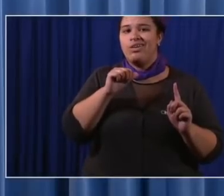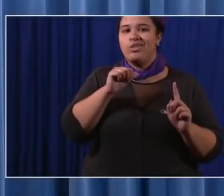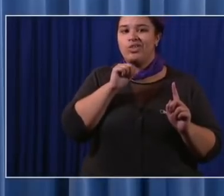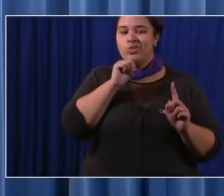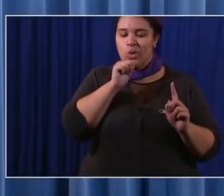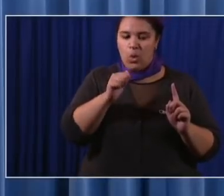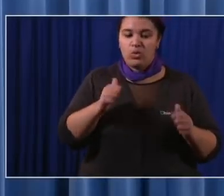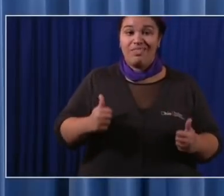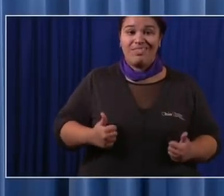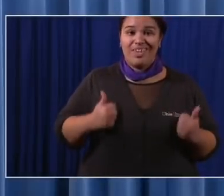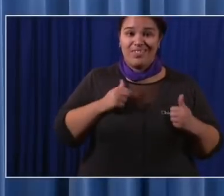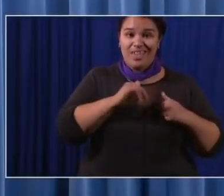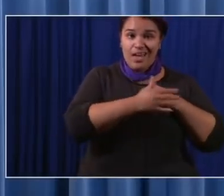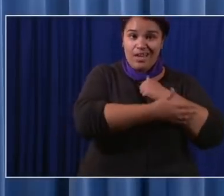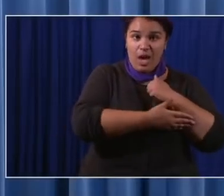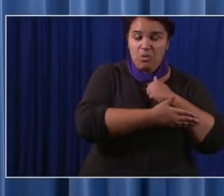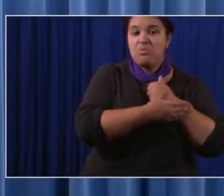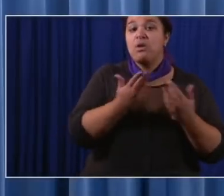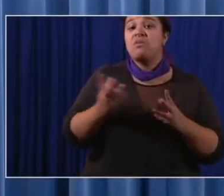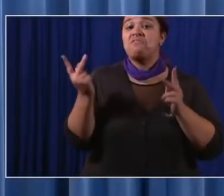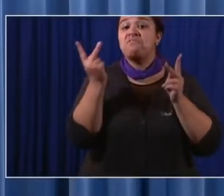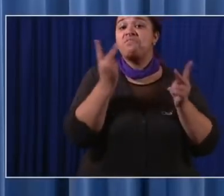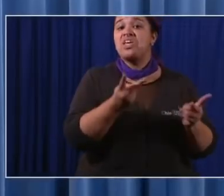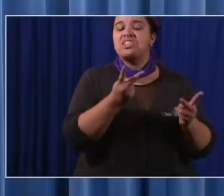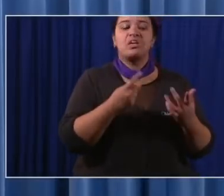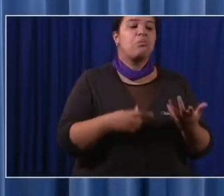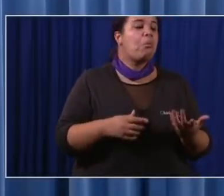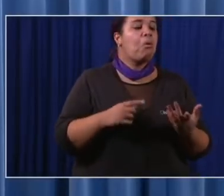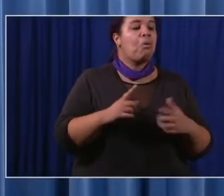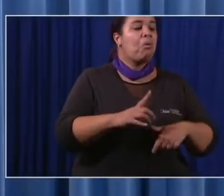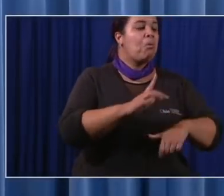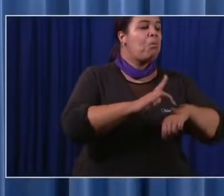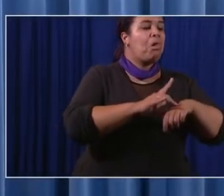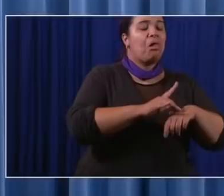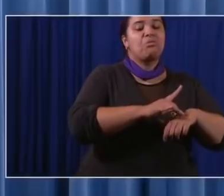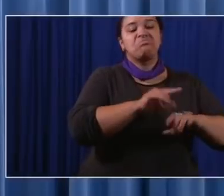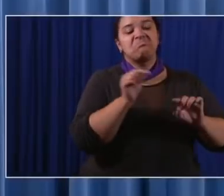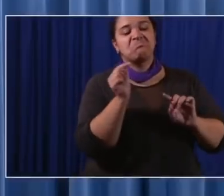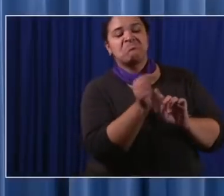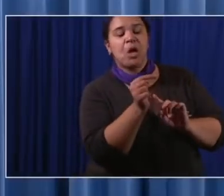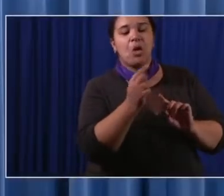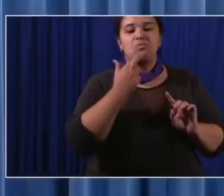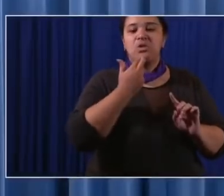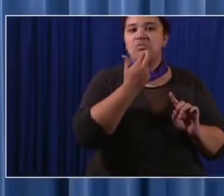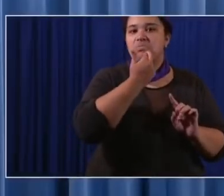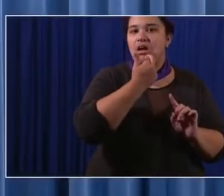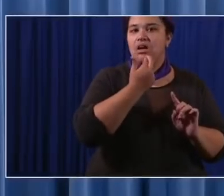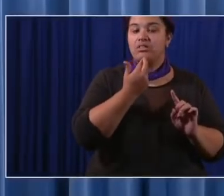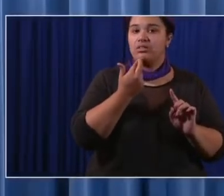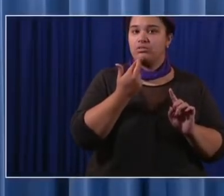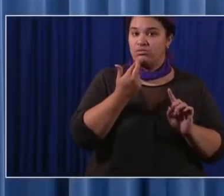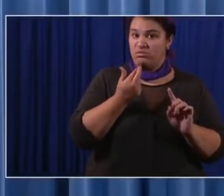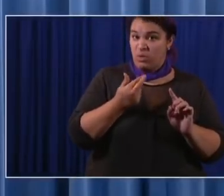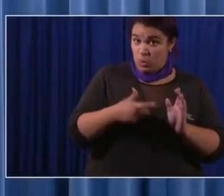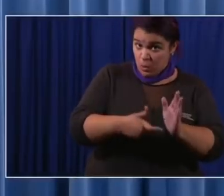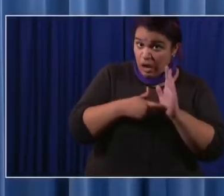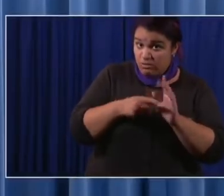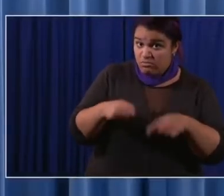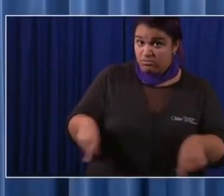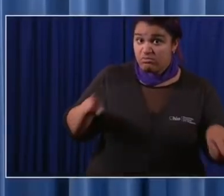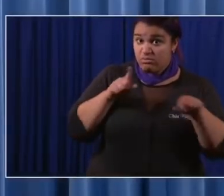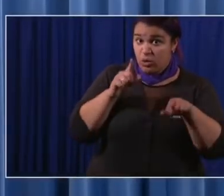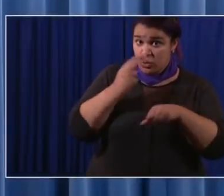gas station, maybe going to dinner in a neighboring county? And is that one of the reasons that, at